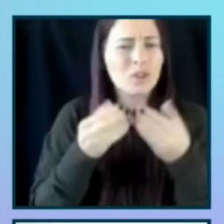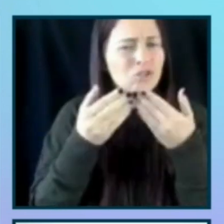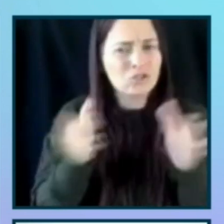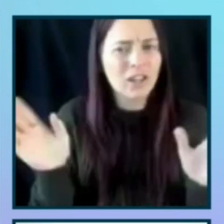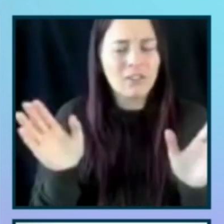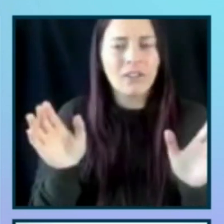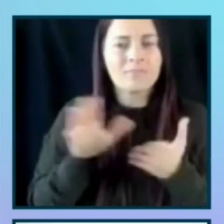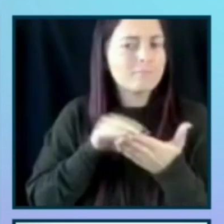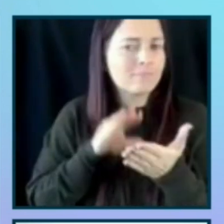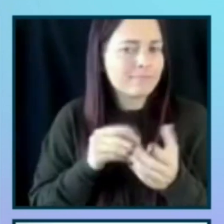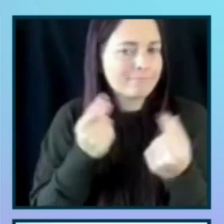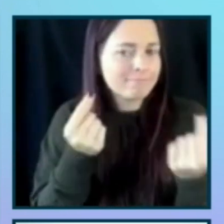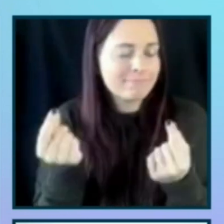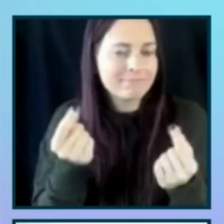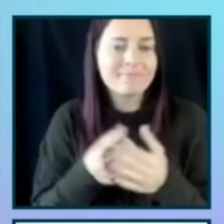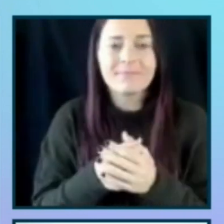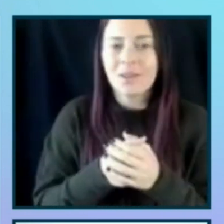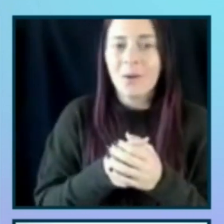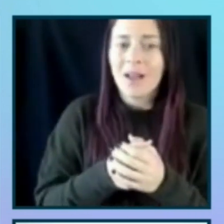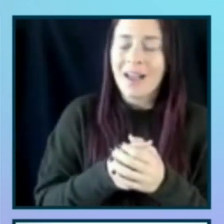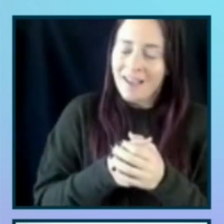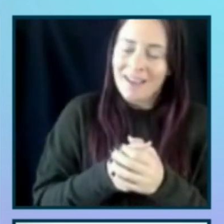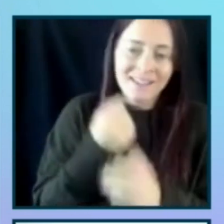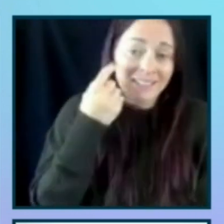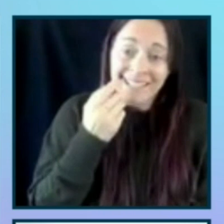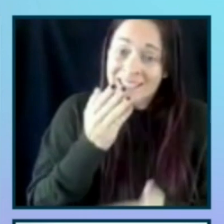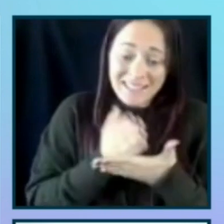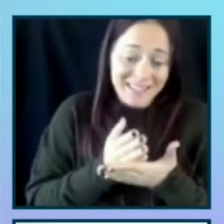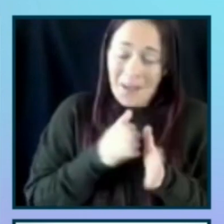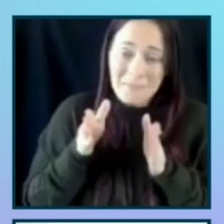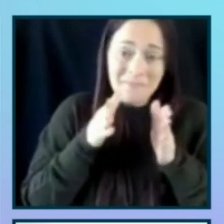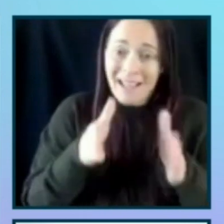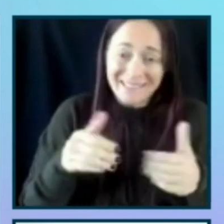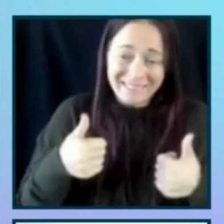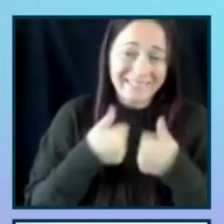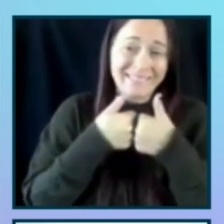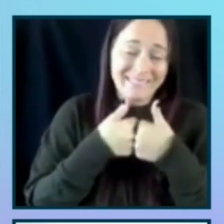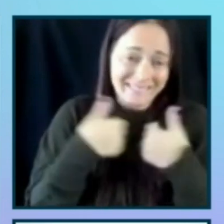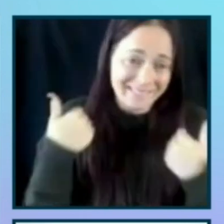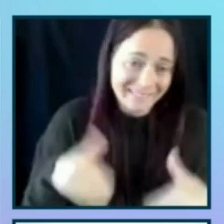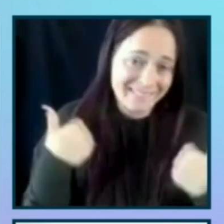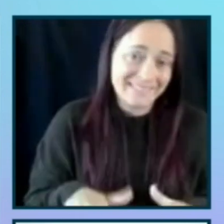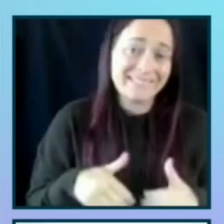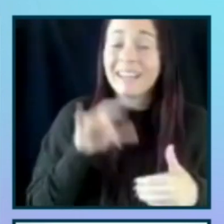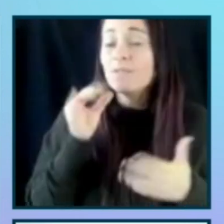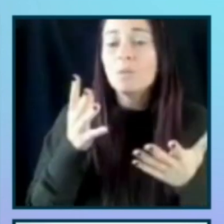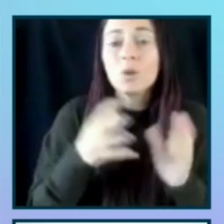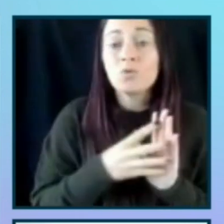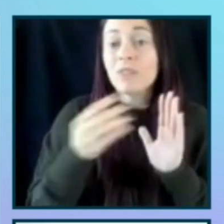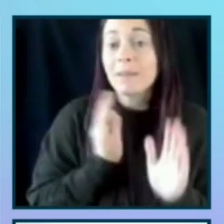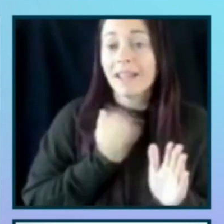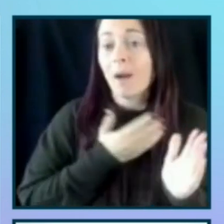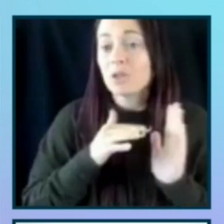study. Prepare for the non-happy paths. We would definitely recommend that if you ever want to replicate the study. Of course,